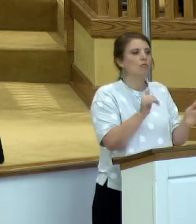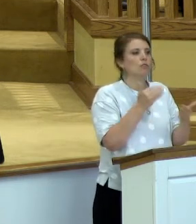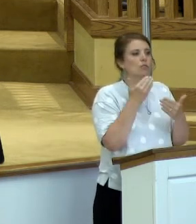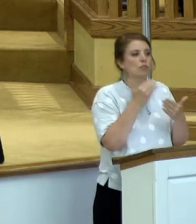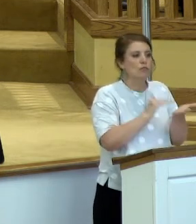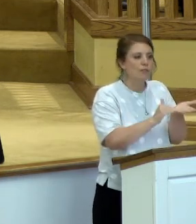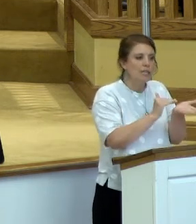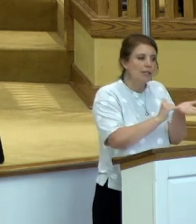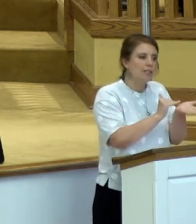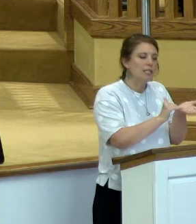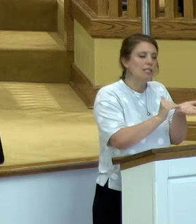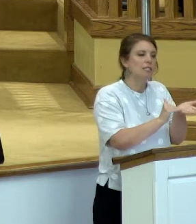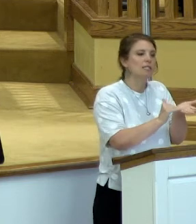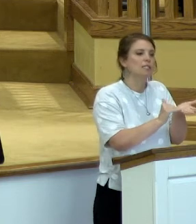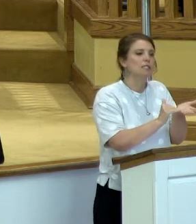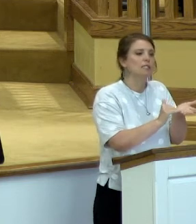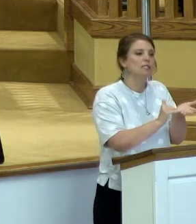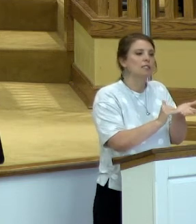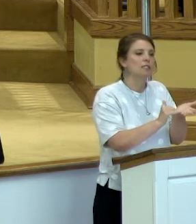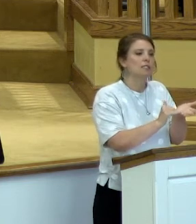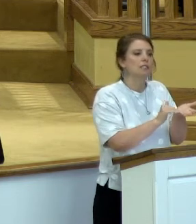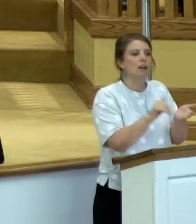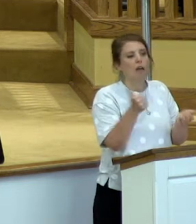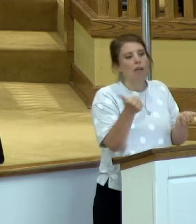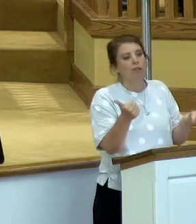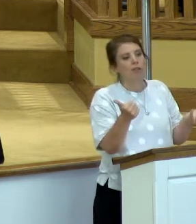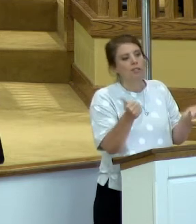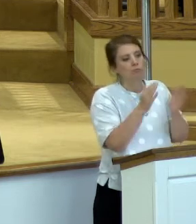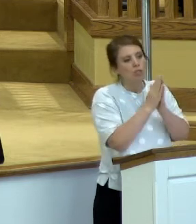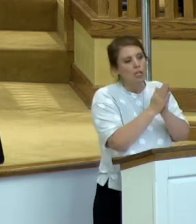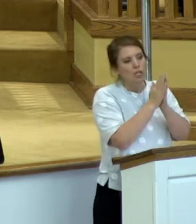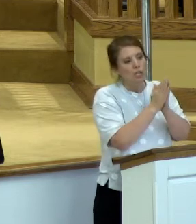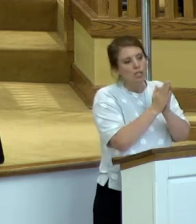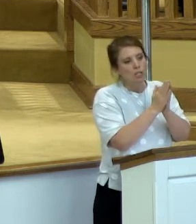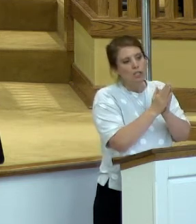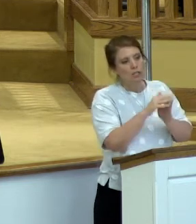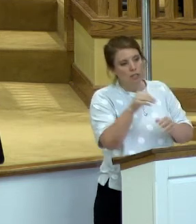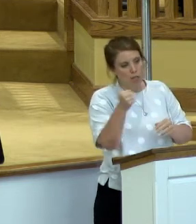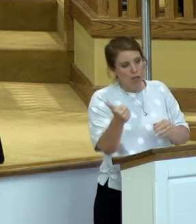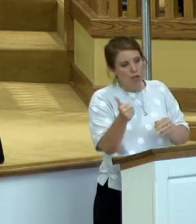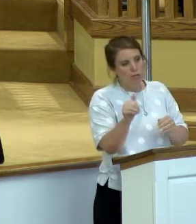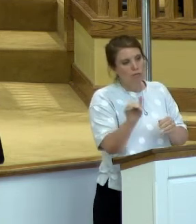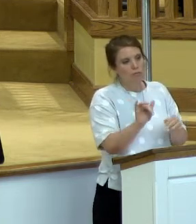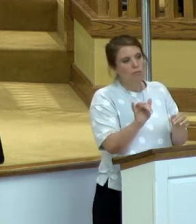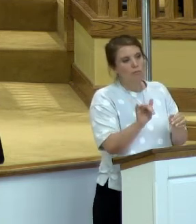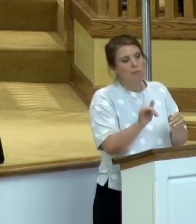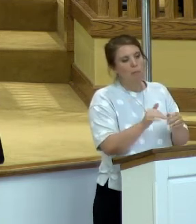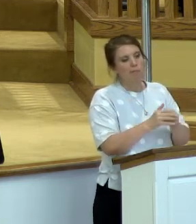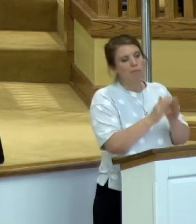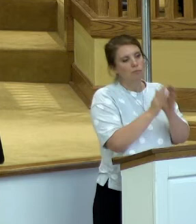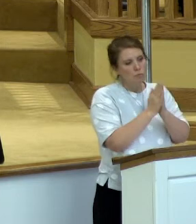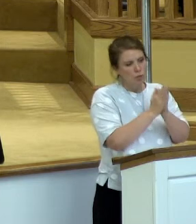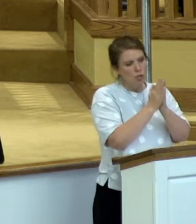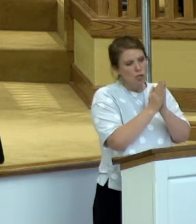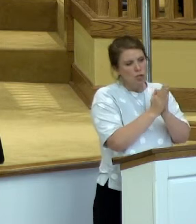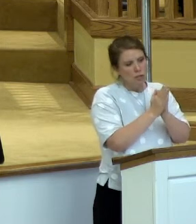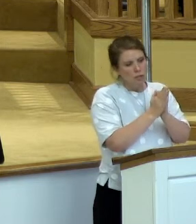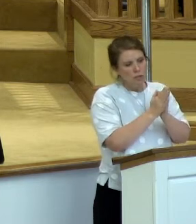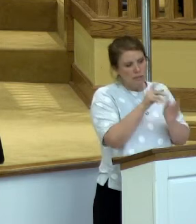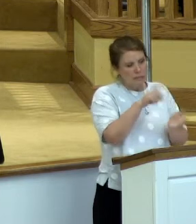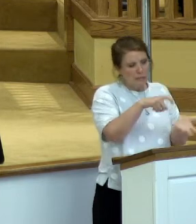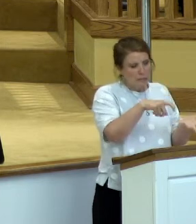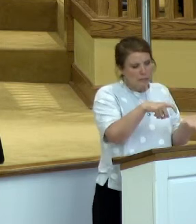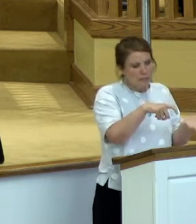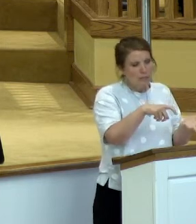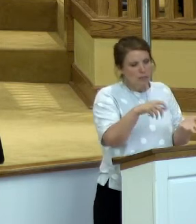and you can remember it there, and it's also a great place for forgiveness. You can also pray for others at the altar. It's a really good place